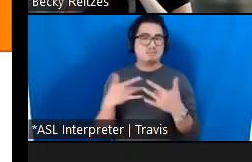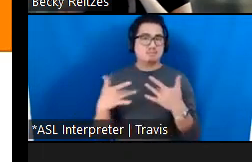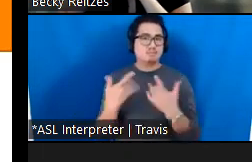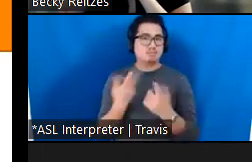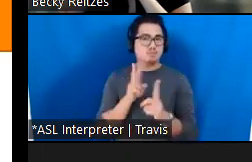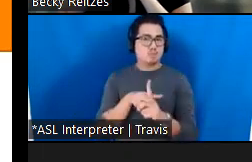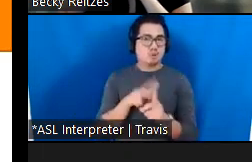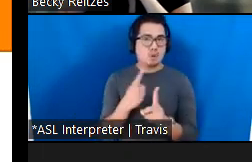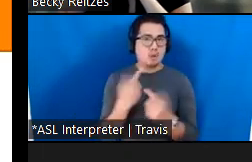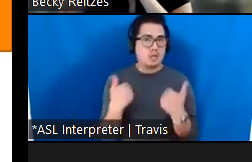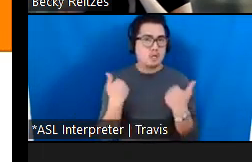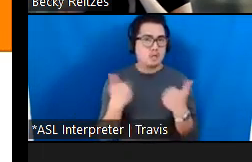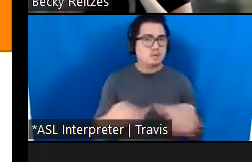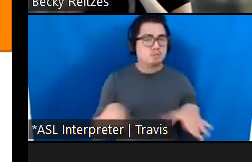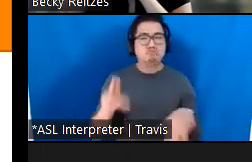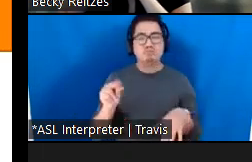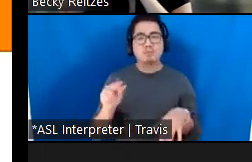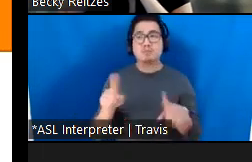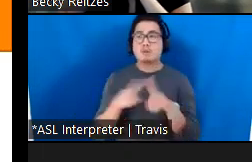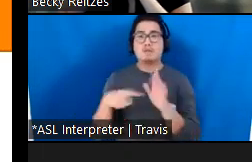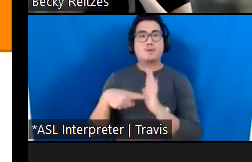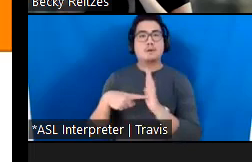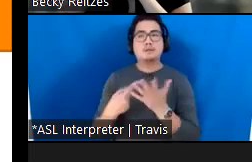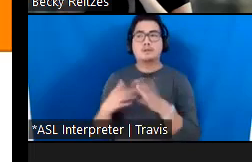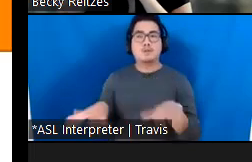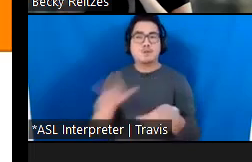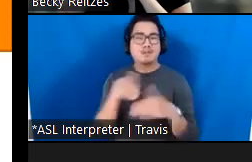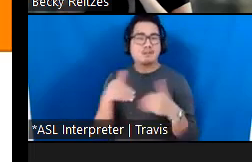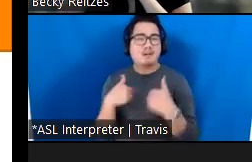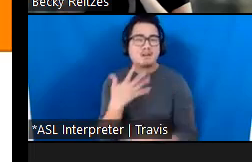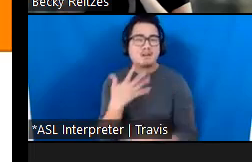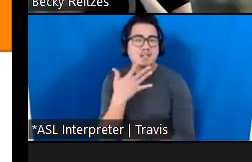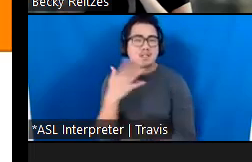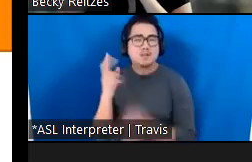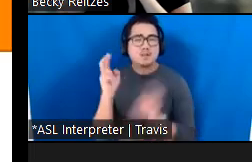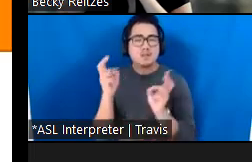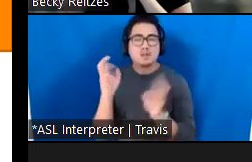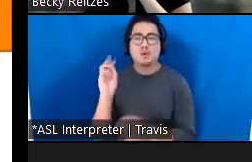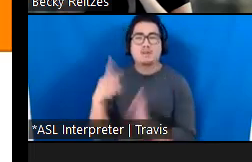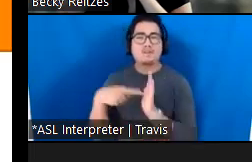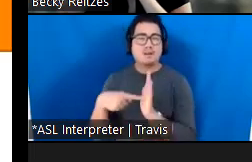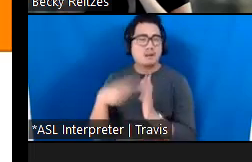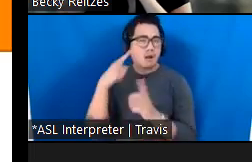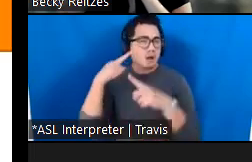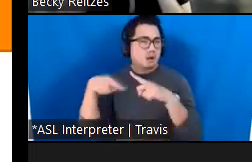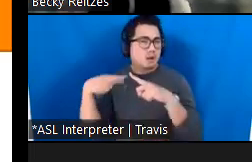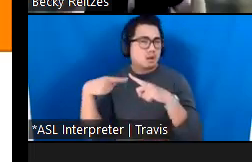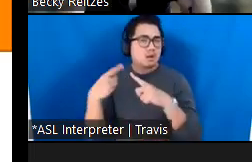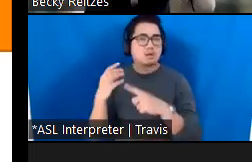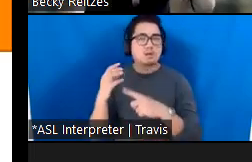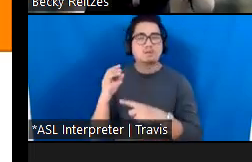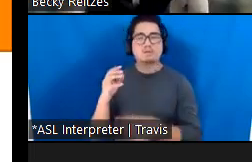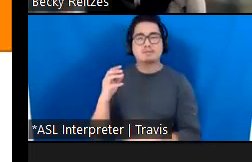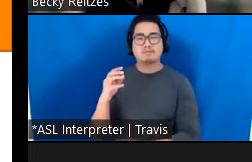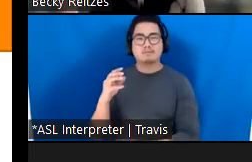kids who have sensory issues or kids who have cognitive or intellectual disabilities or are not able